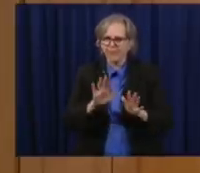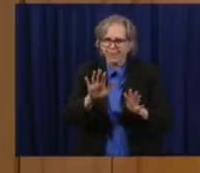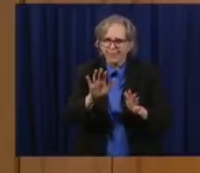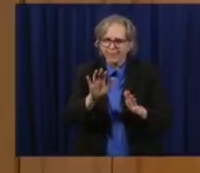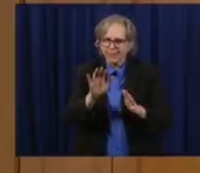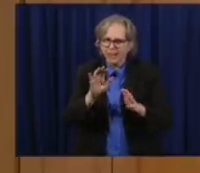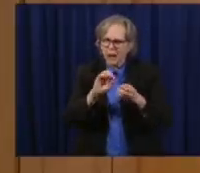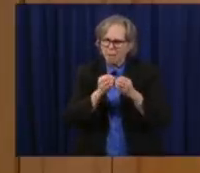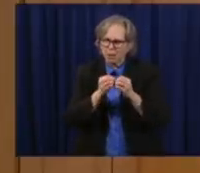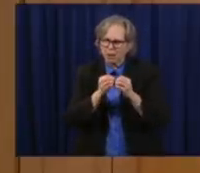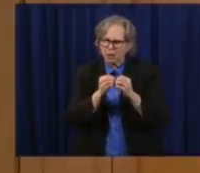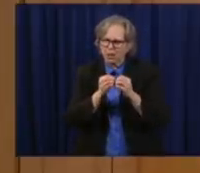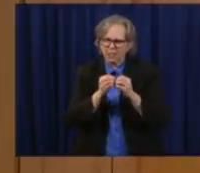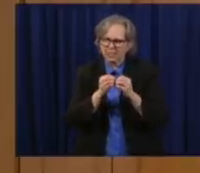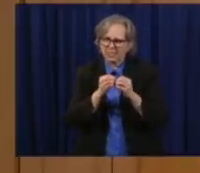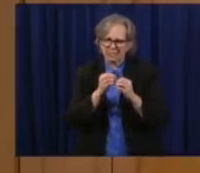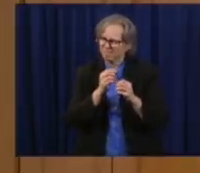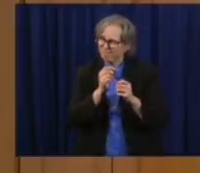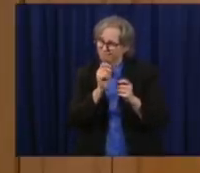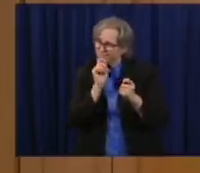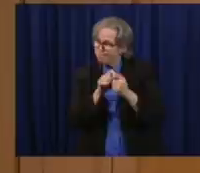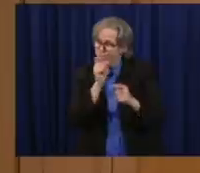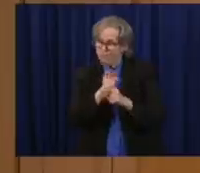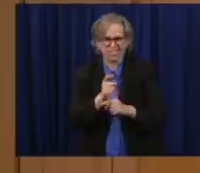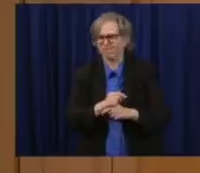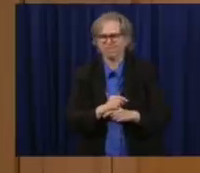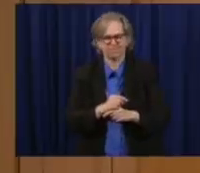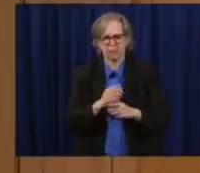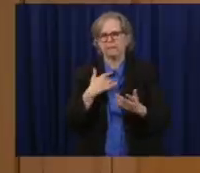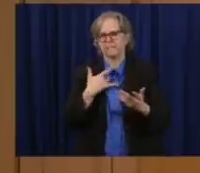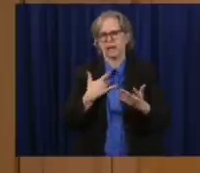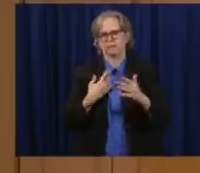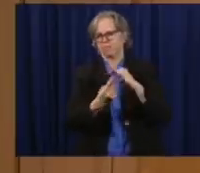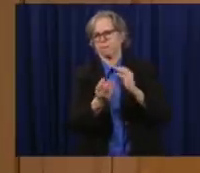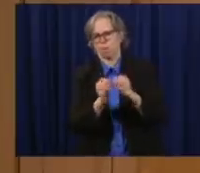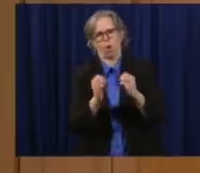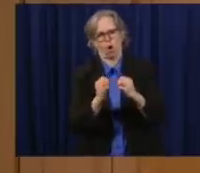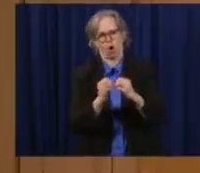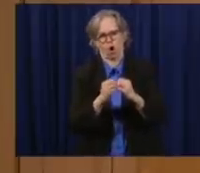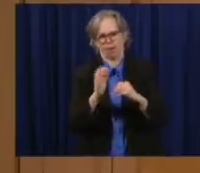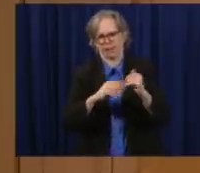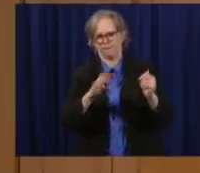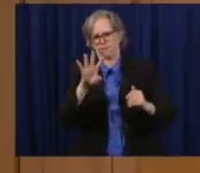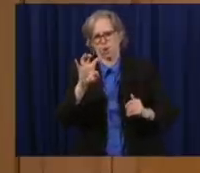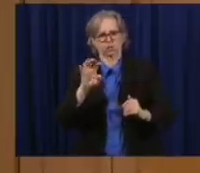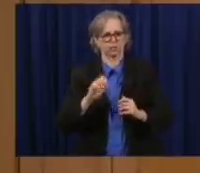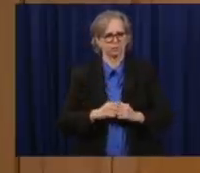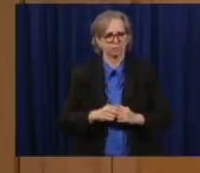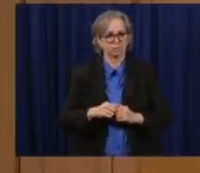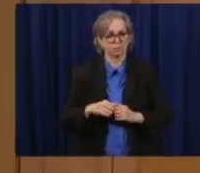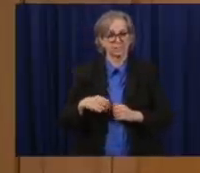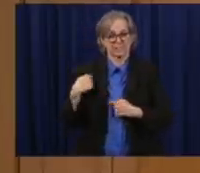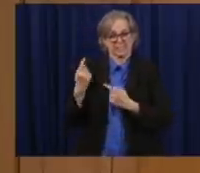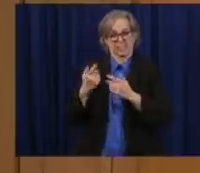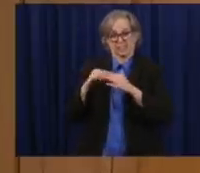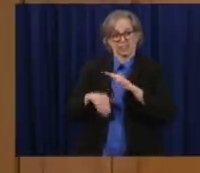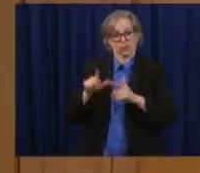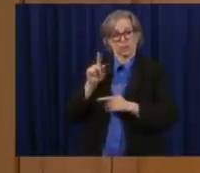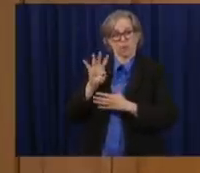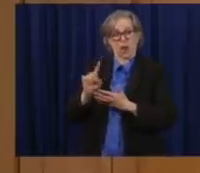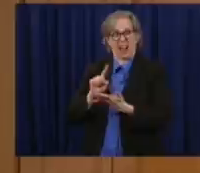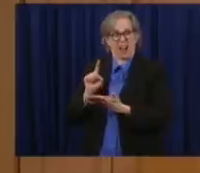probably an undercount. We did get 29 new cases in the last 24 hours. I